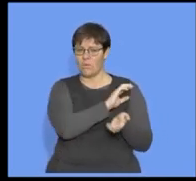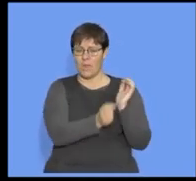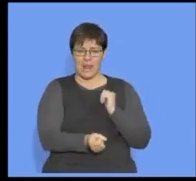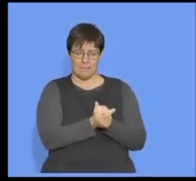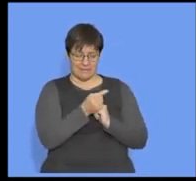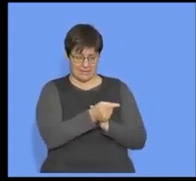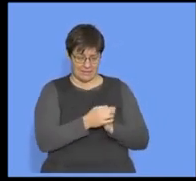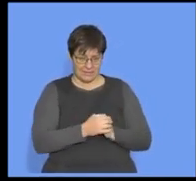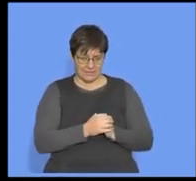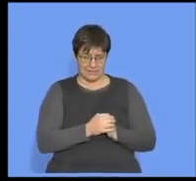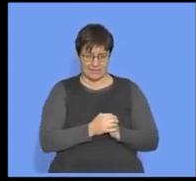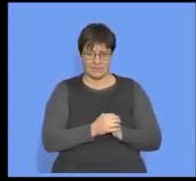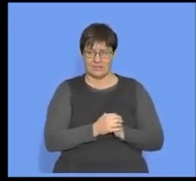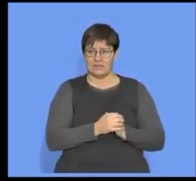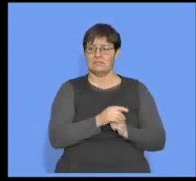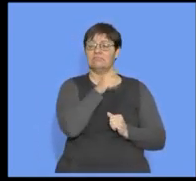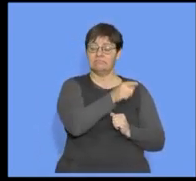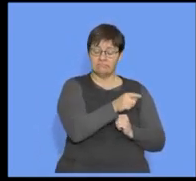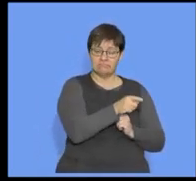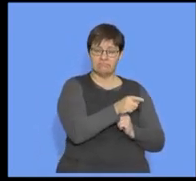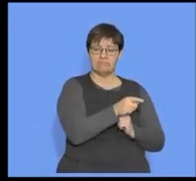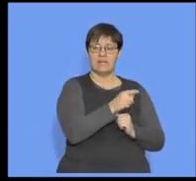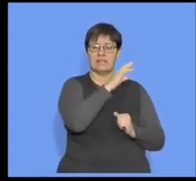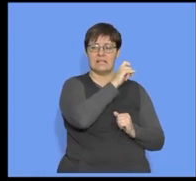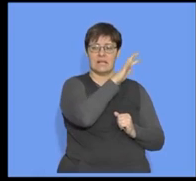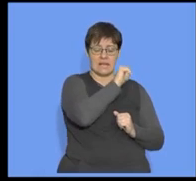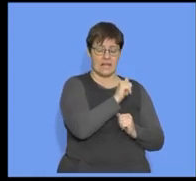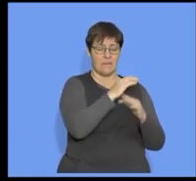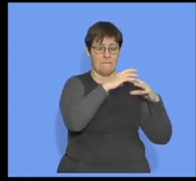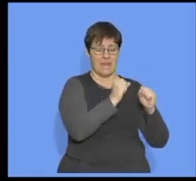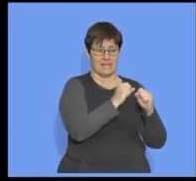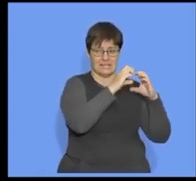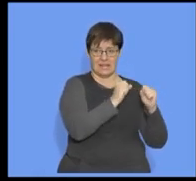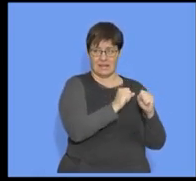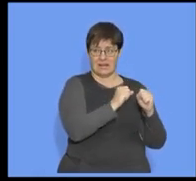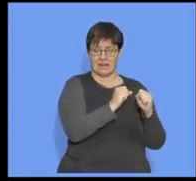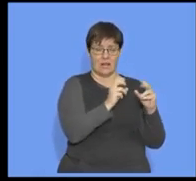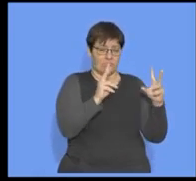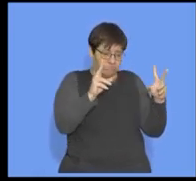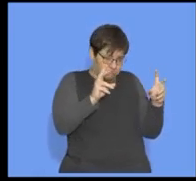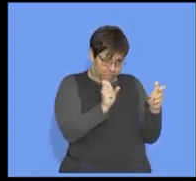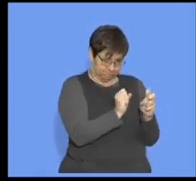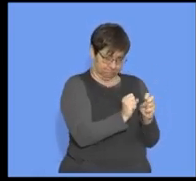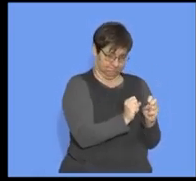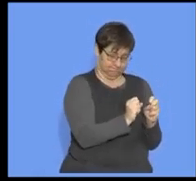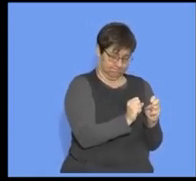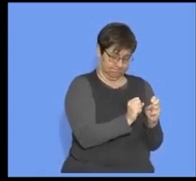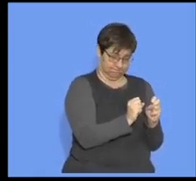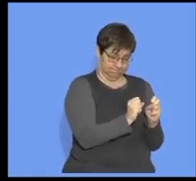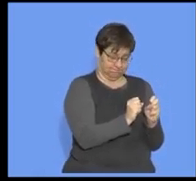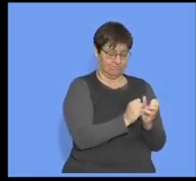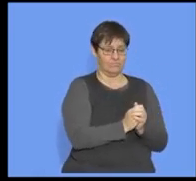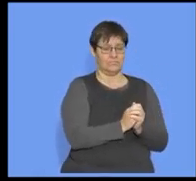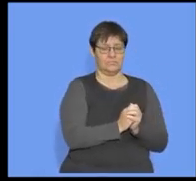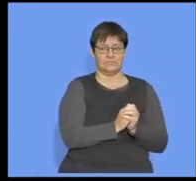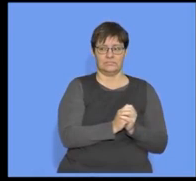that case? We're talking the ciliary muscles. That will do what? That will